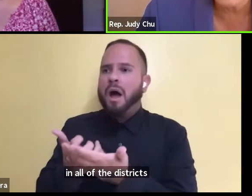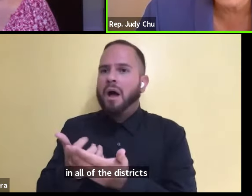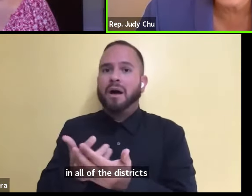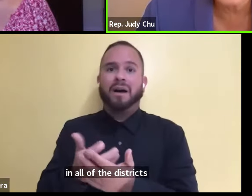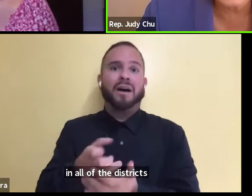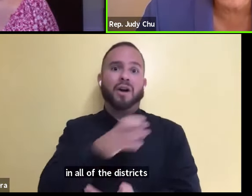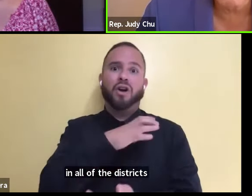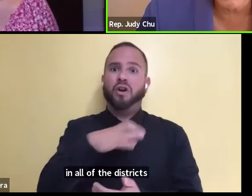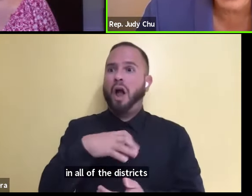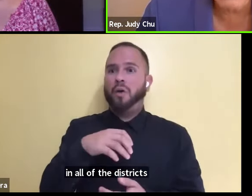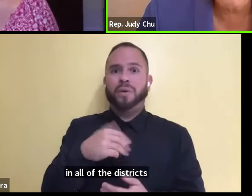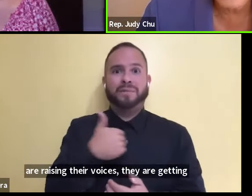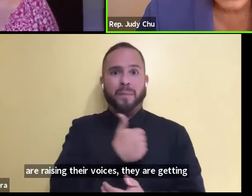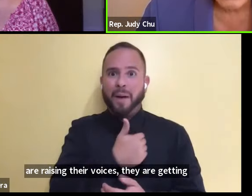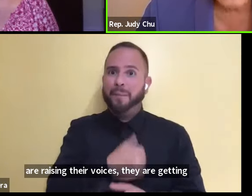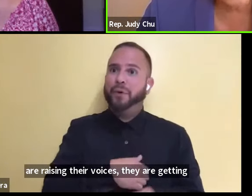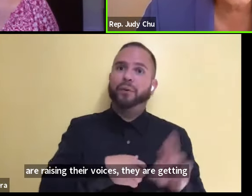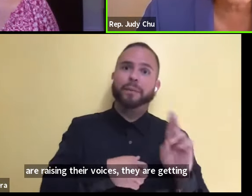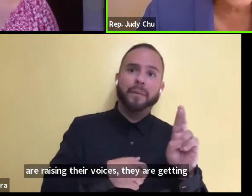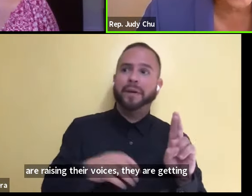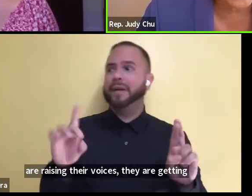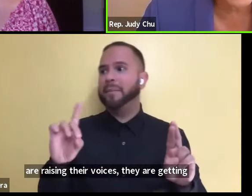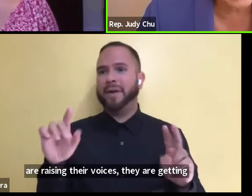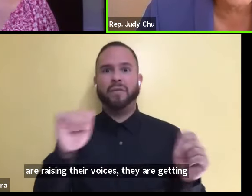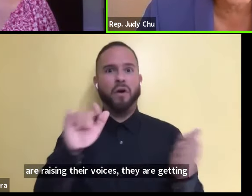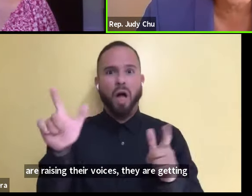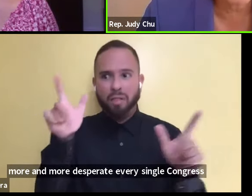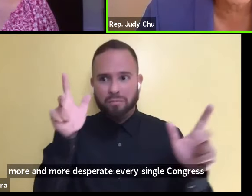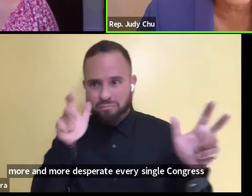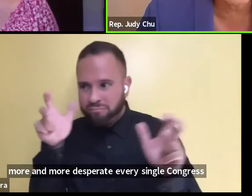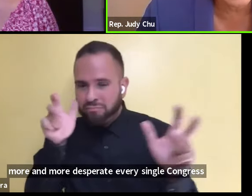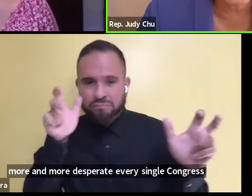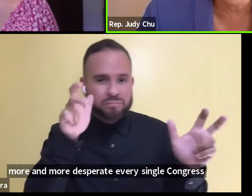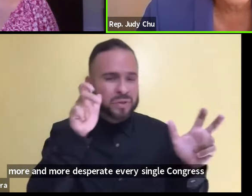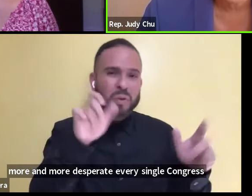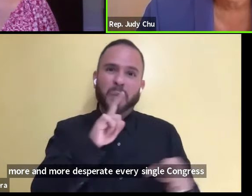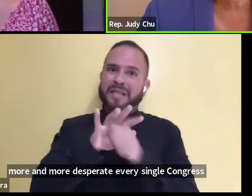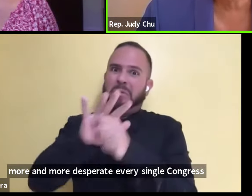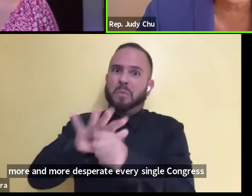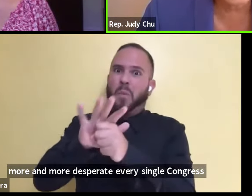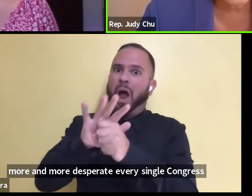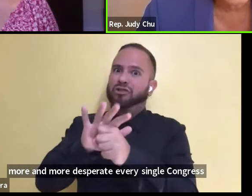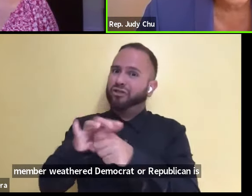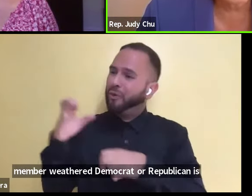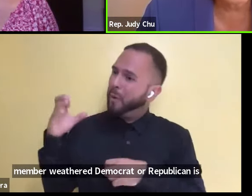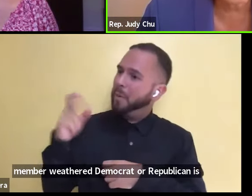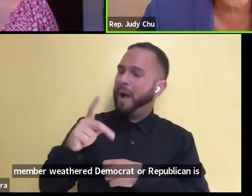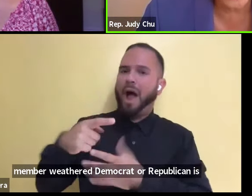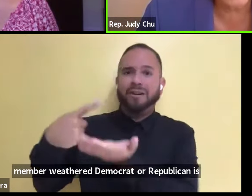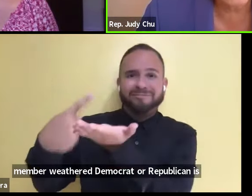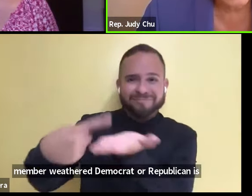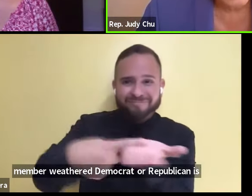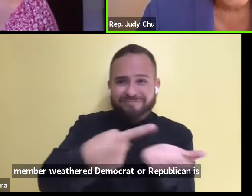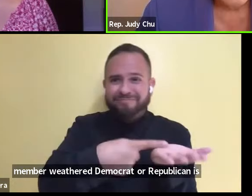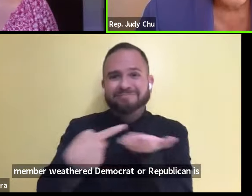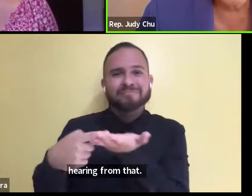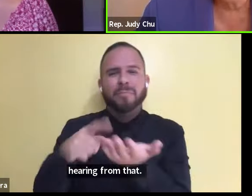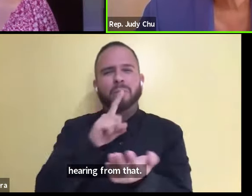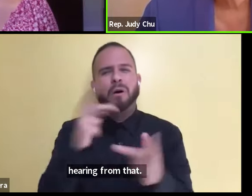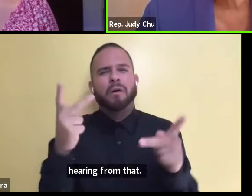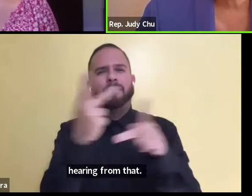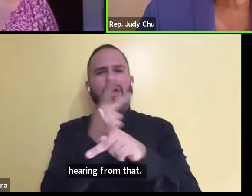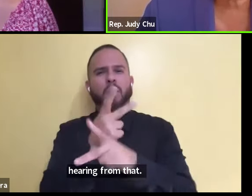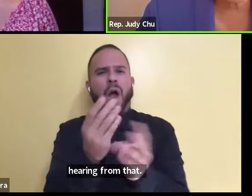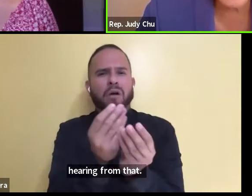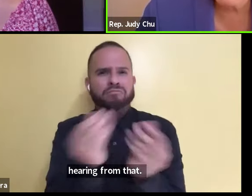or Republican, is hearing from them. So there's pressure on them to come back to the table and get a solution.